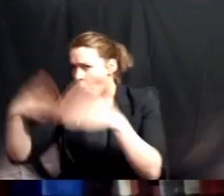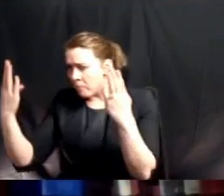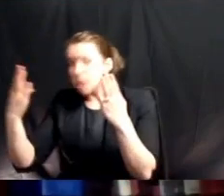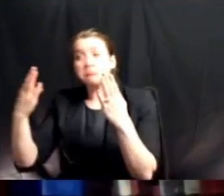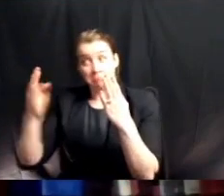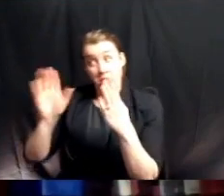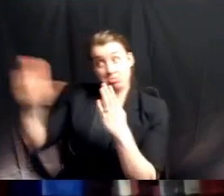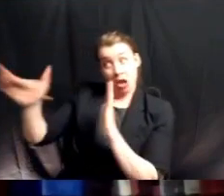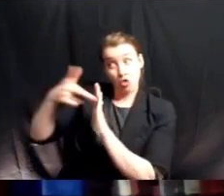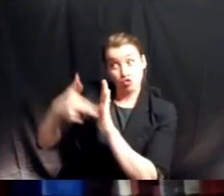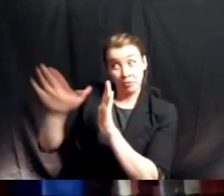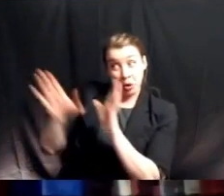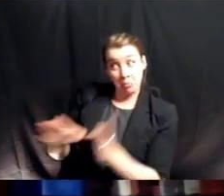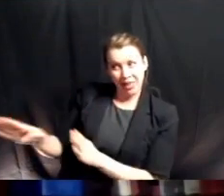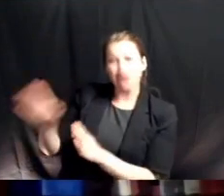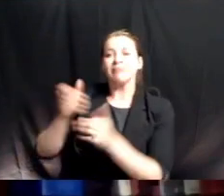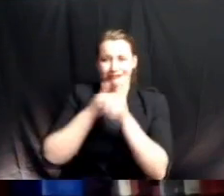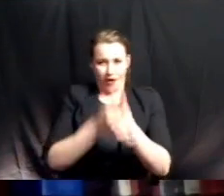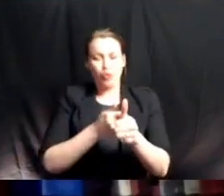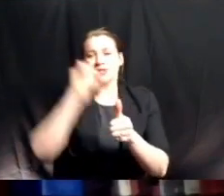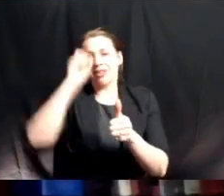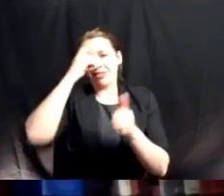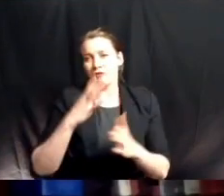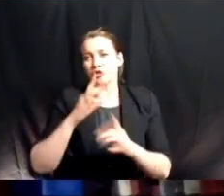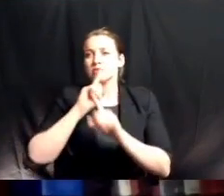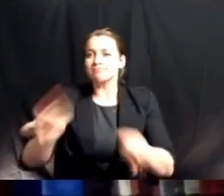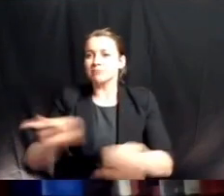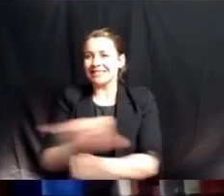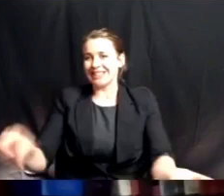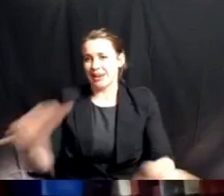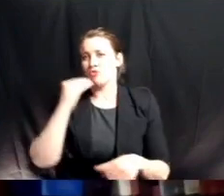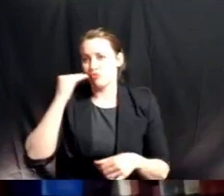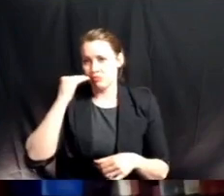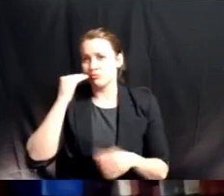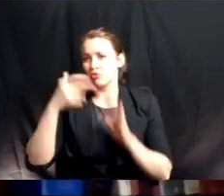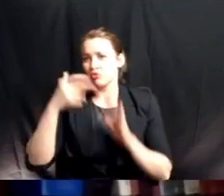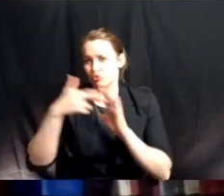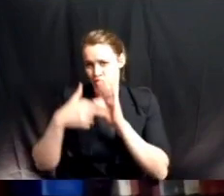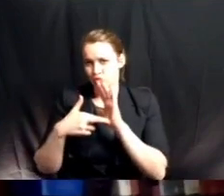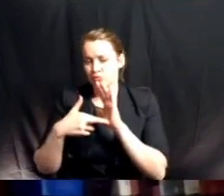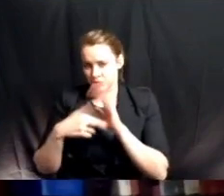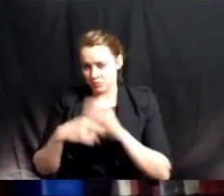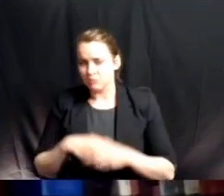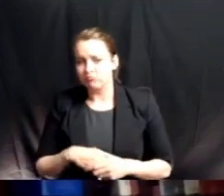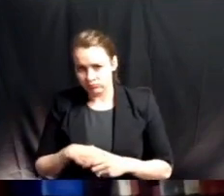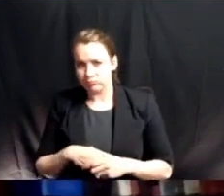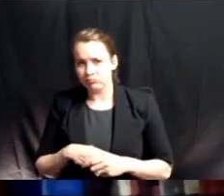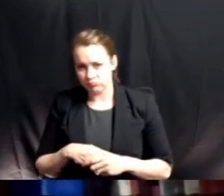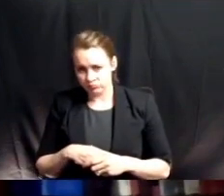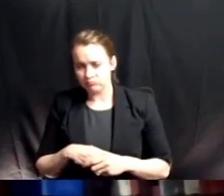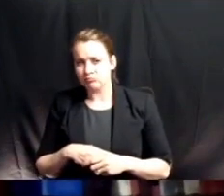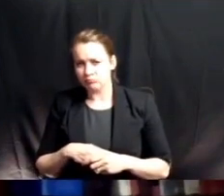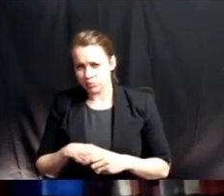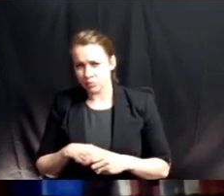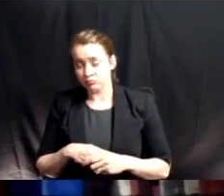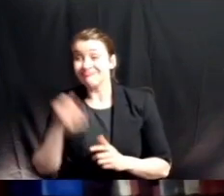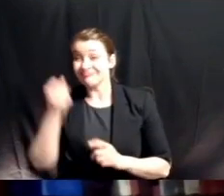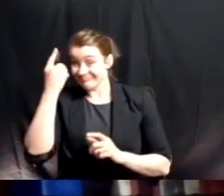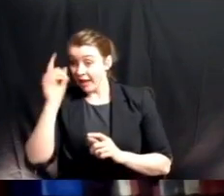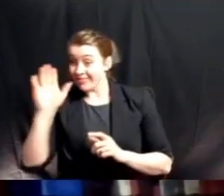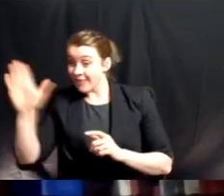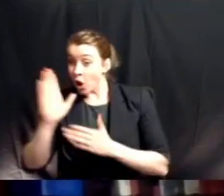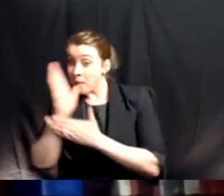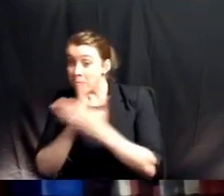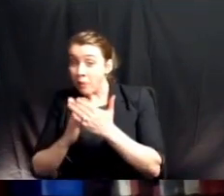in place, and thinking about their plans with regard to phase 3 also fits within the